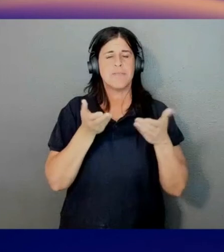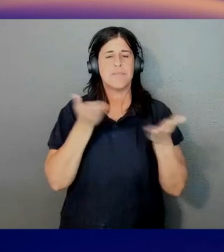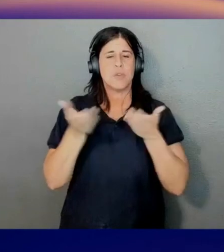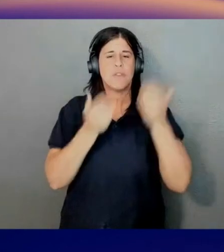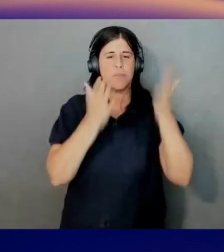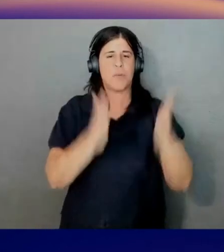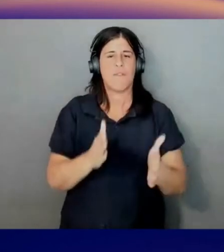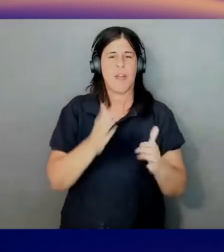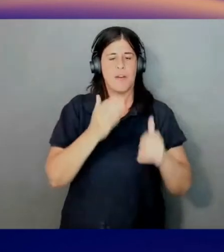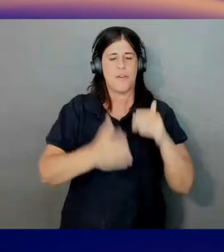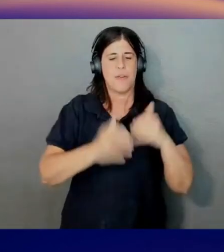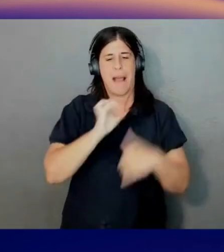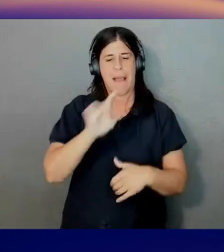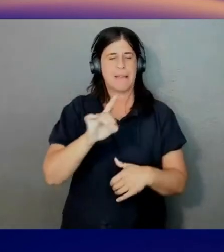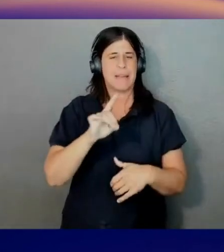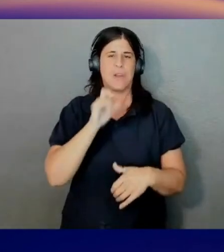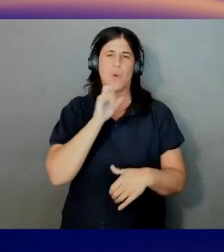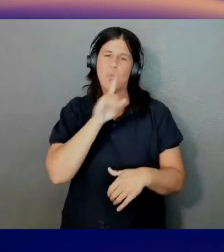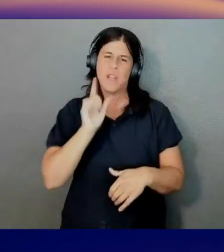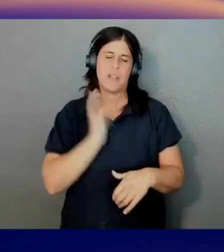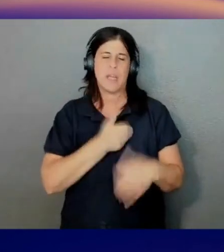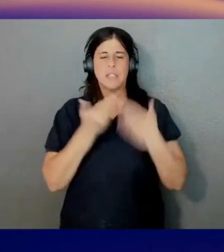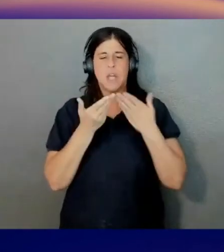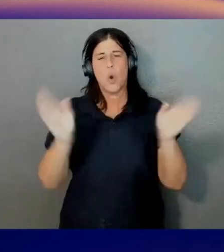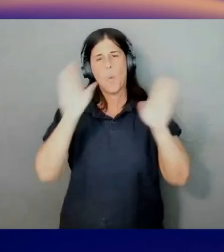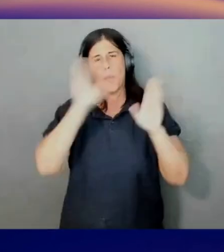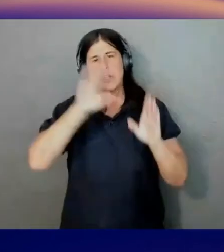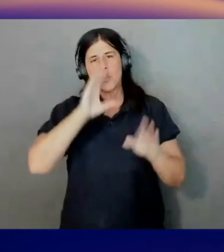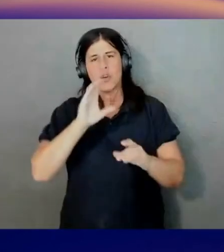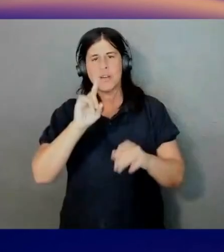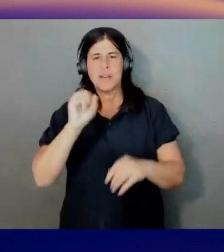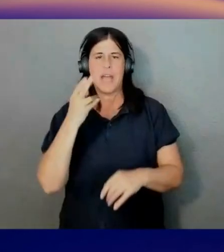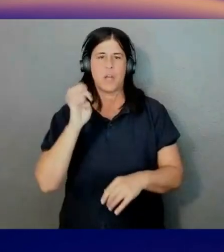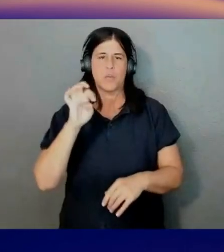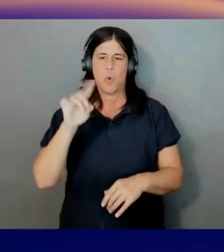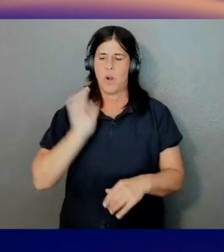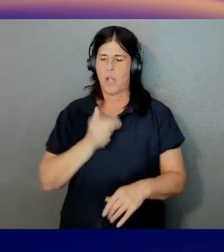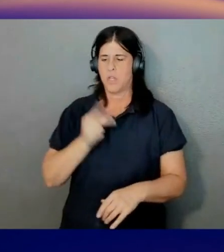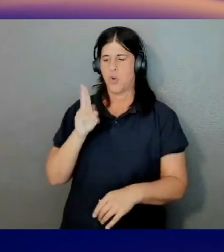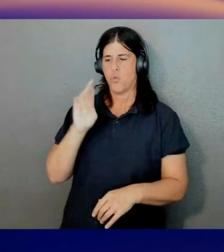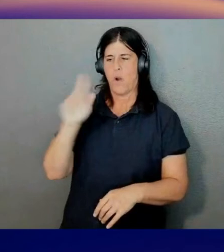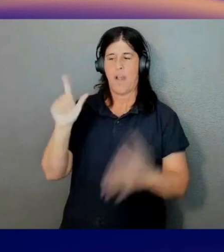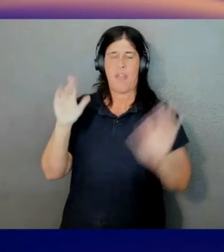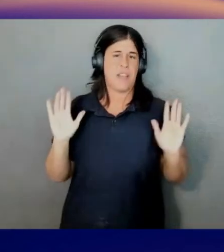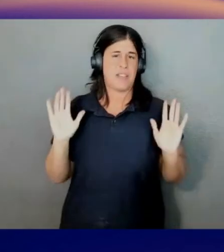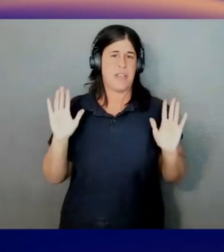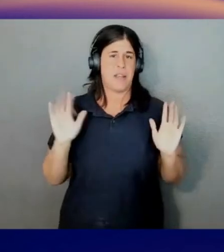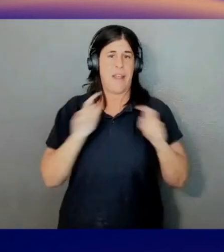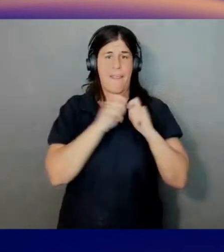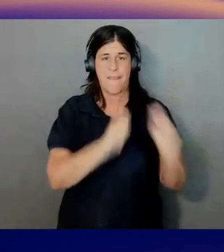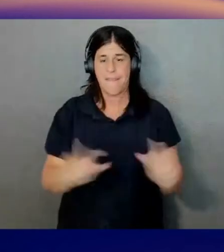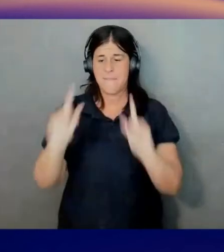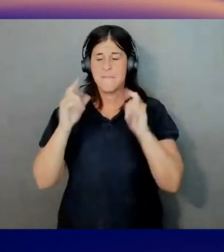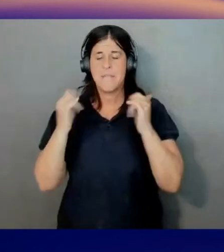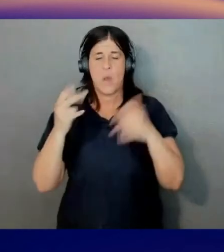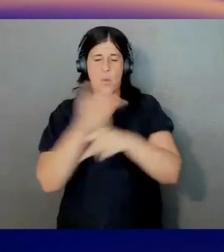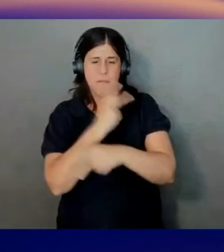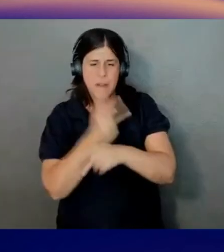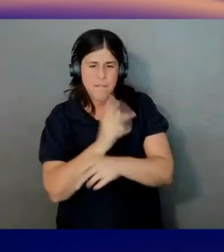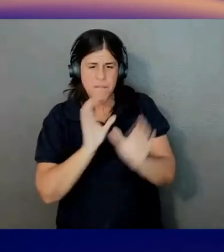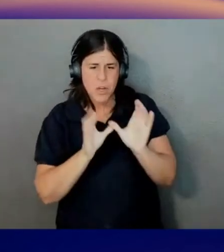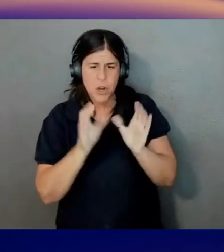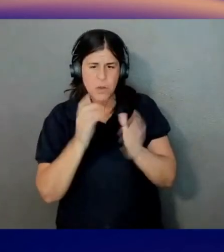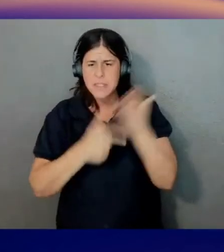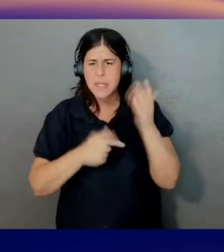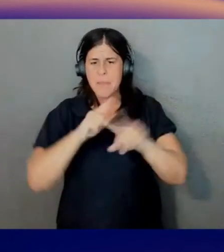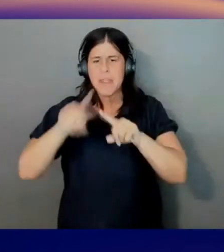but our OpenSearch dashboard URL. All right. Yep. And then next, right, we have to configure some of the attribute to make sure